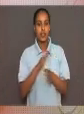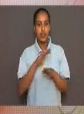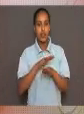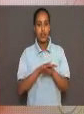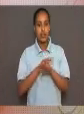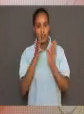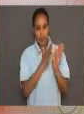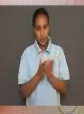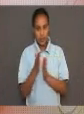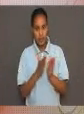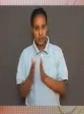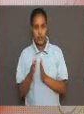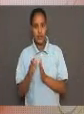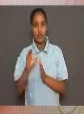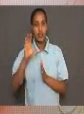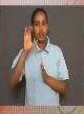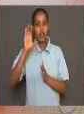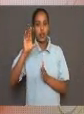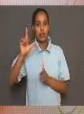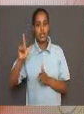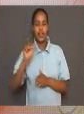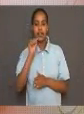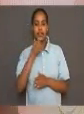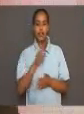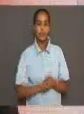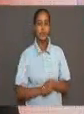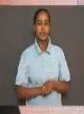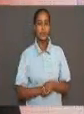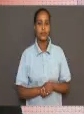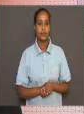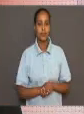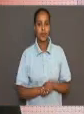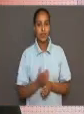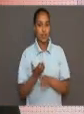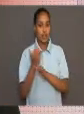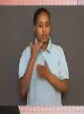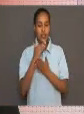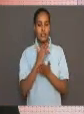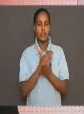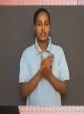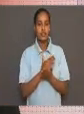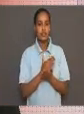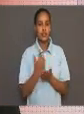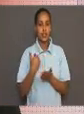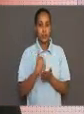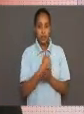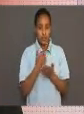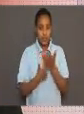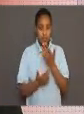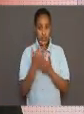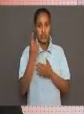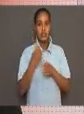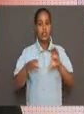the preparation of carboxylic acids. In our last lesson, we discussed